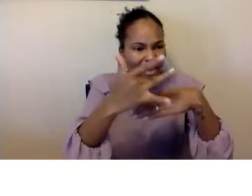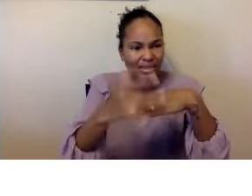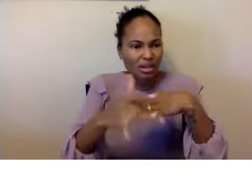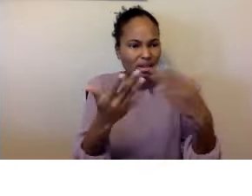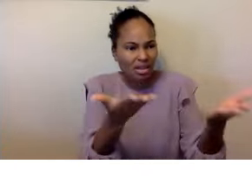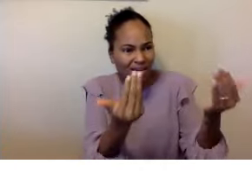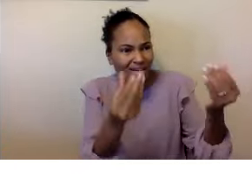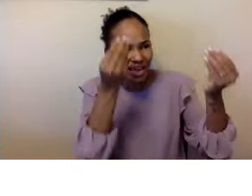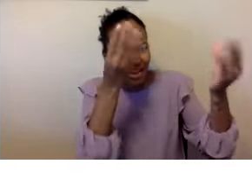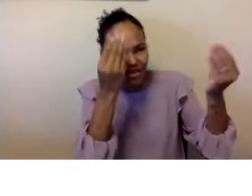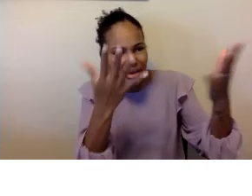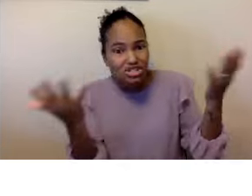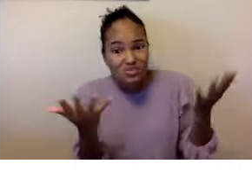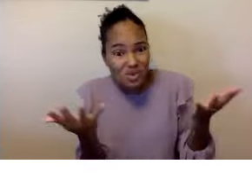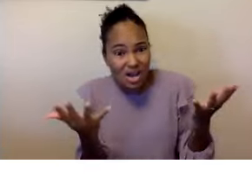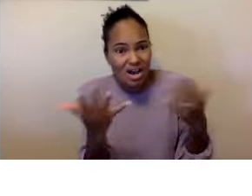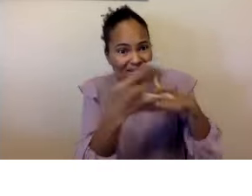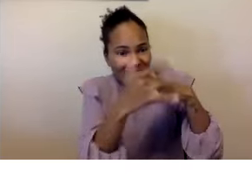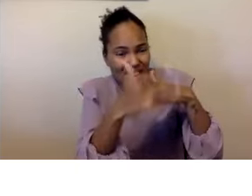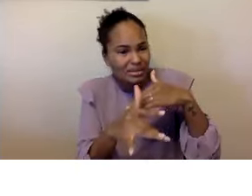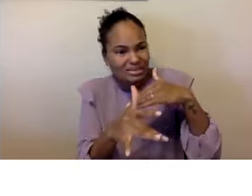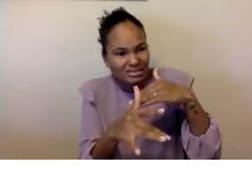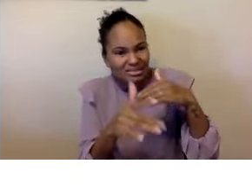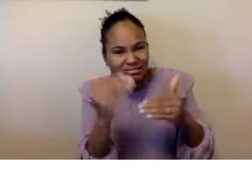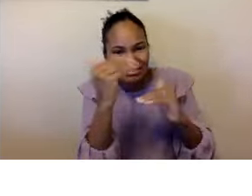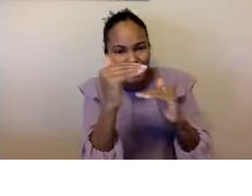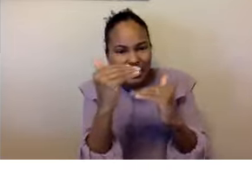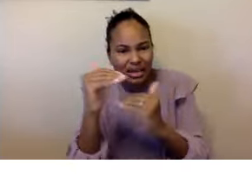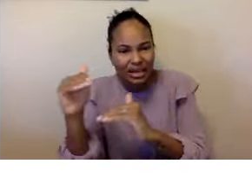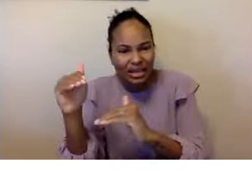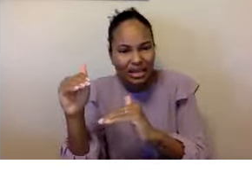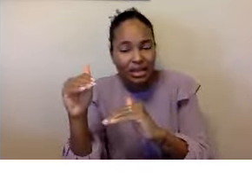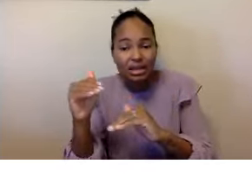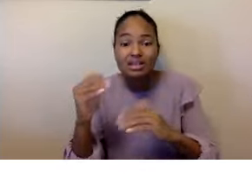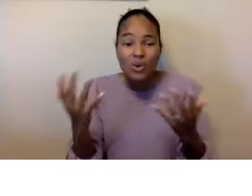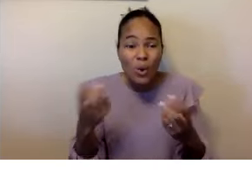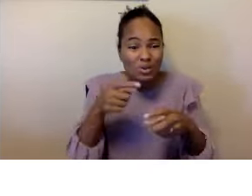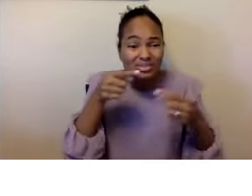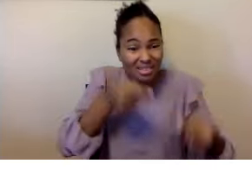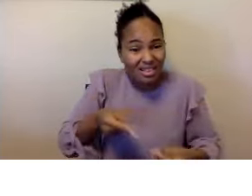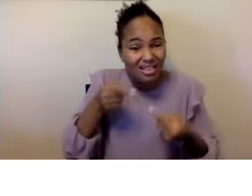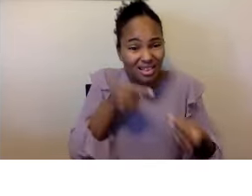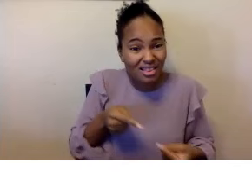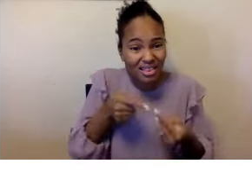But by the grace of God, I'm here today, and I'm here to share that